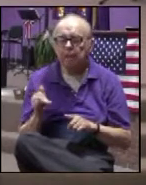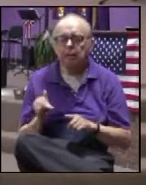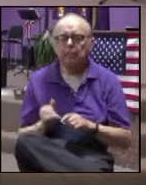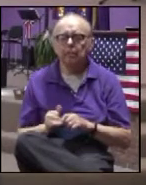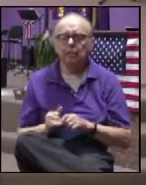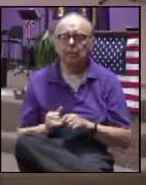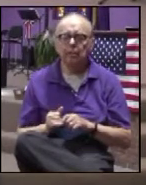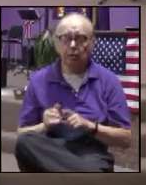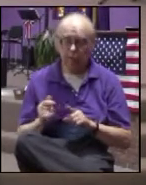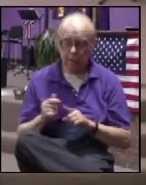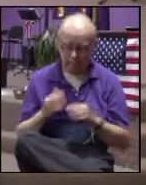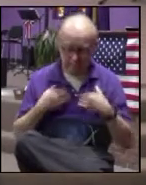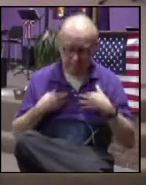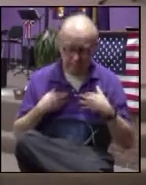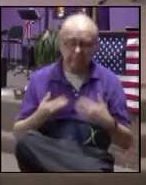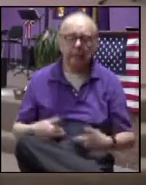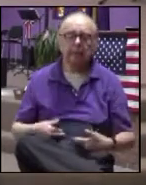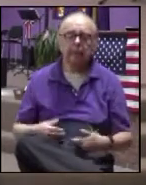to my body.